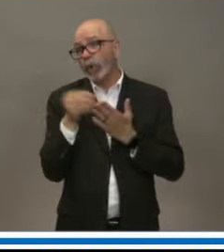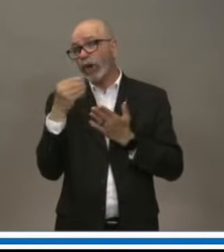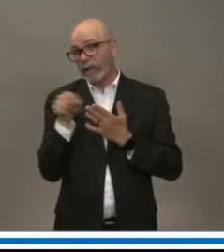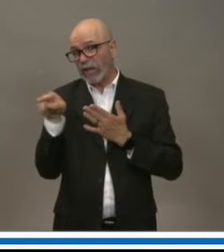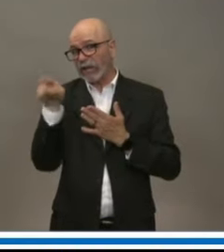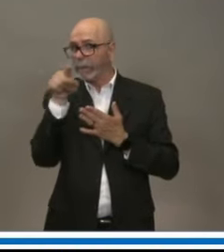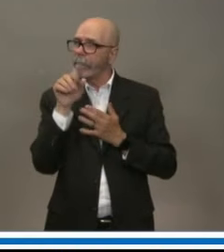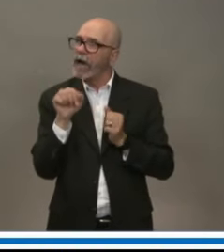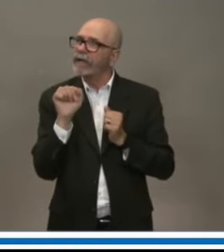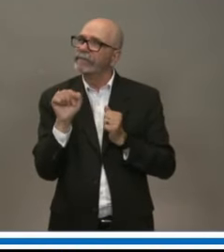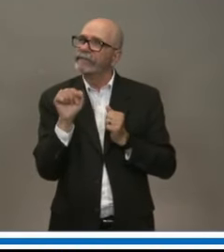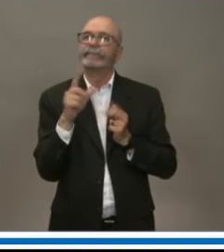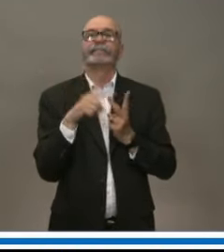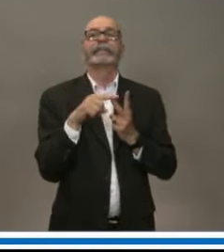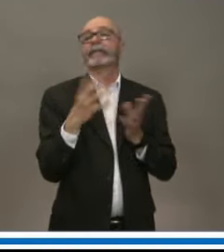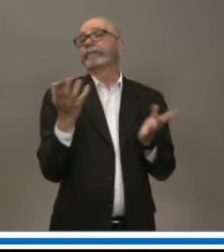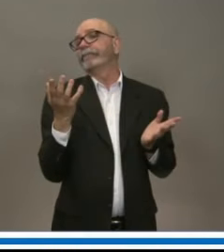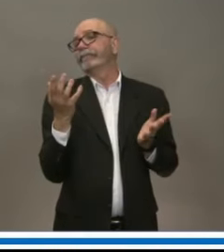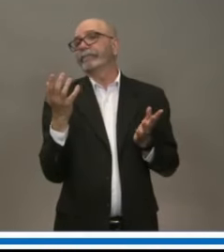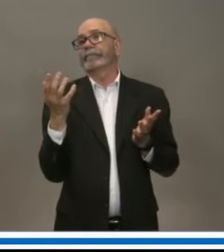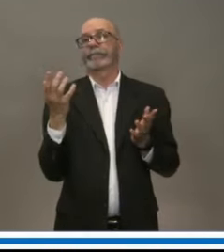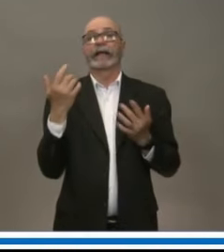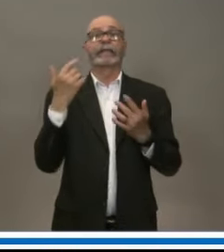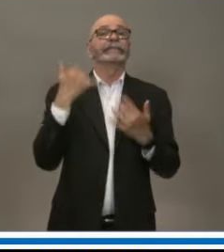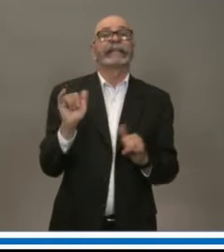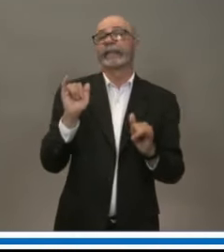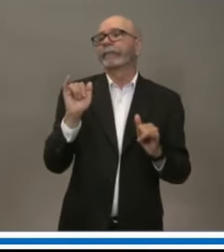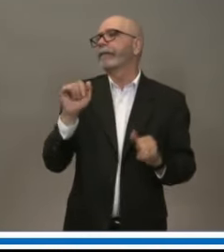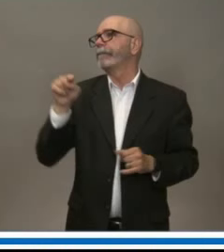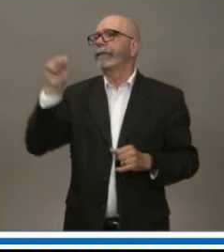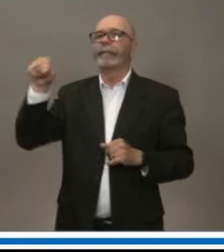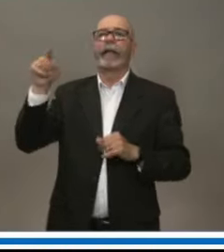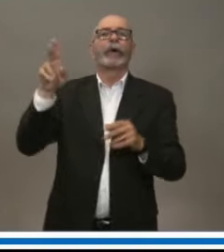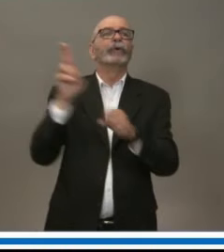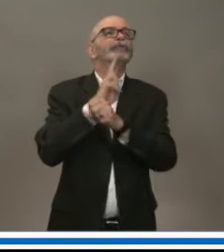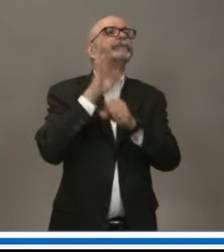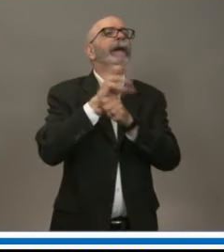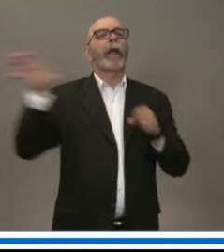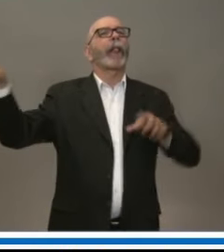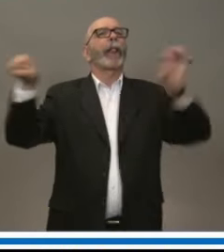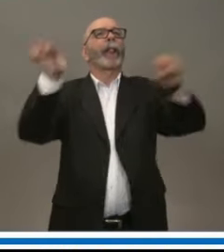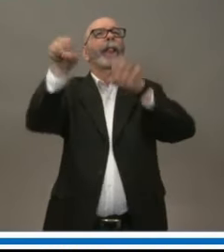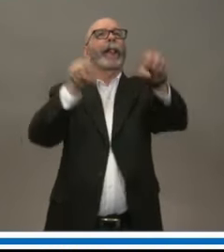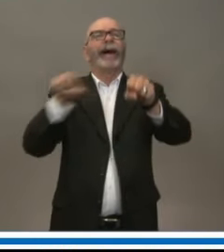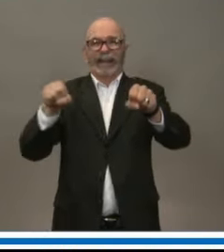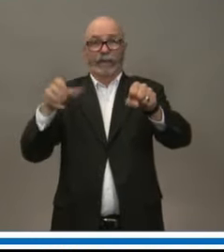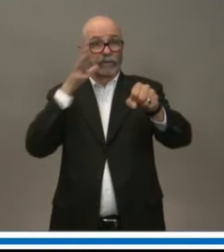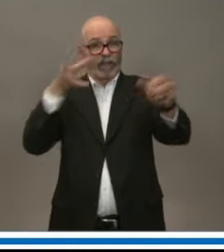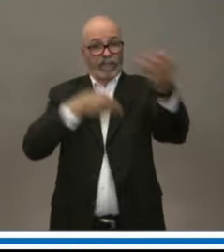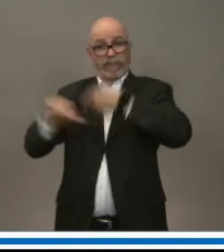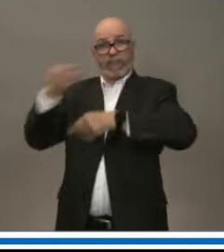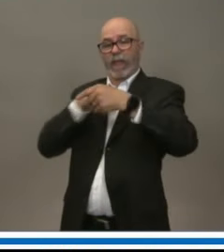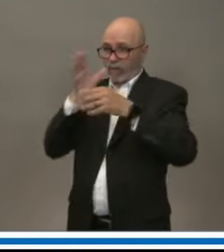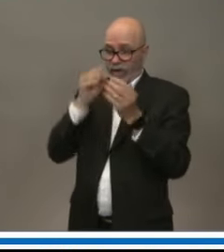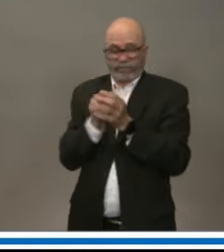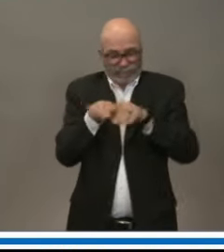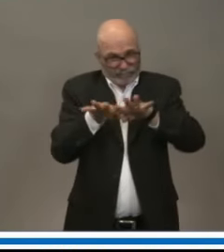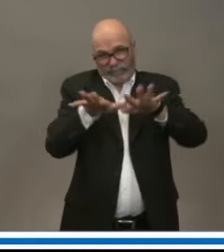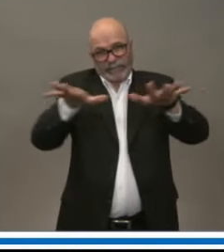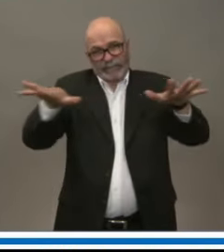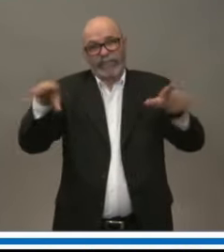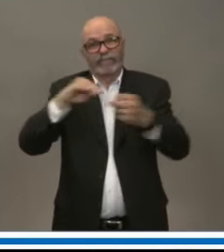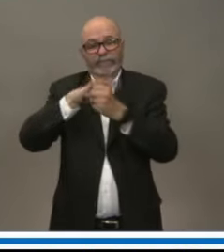perhaps still going there in high numbers using these bus services? Is enforcement and inspection going to be considered when we think about trying